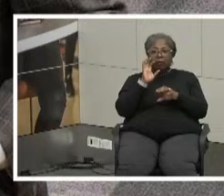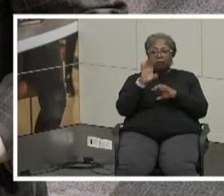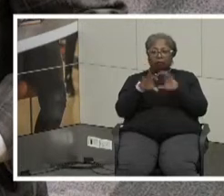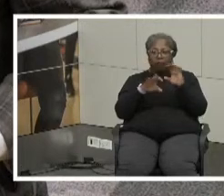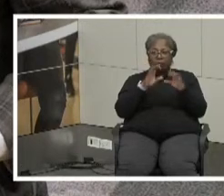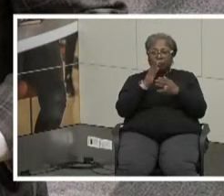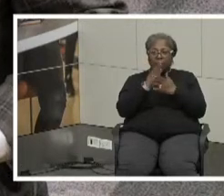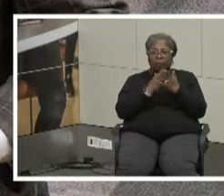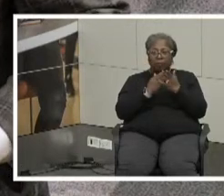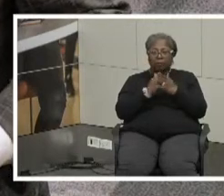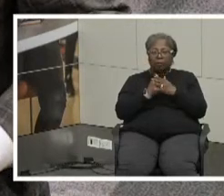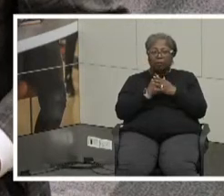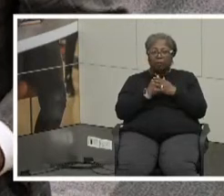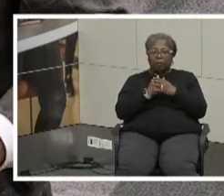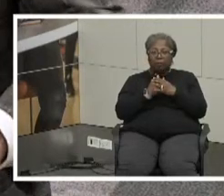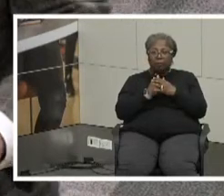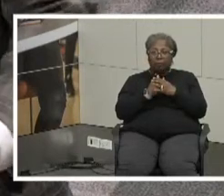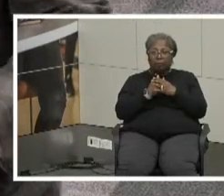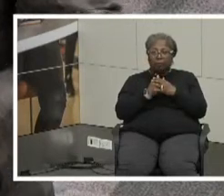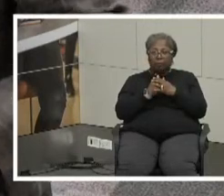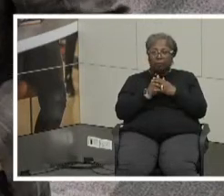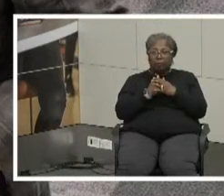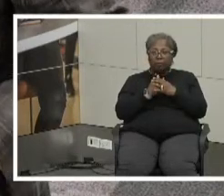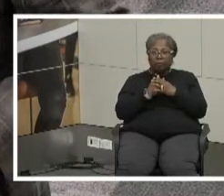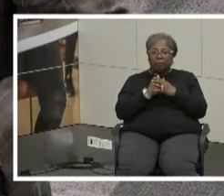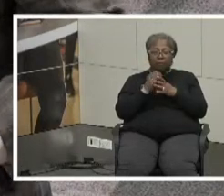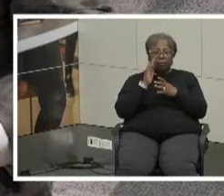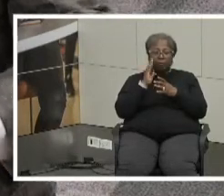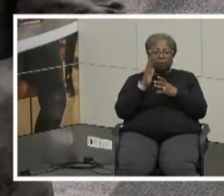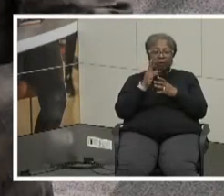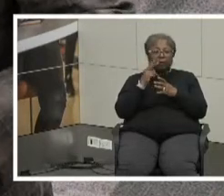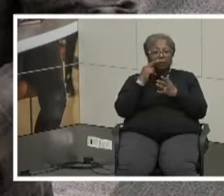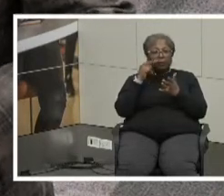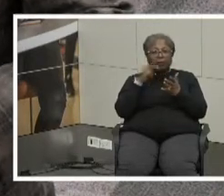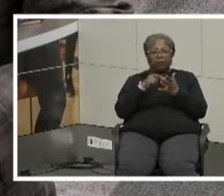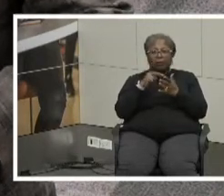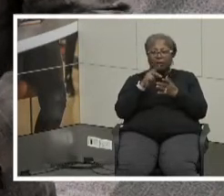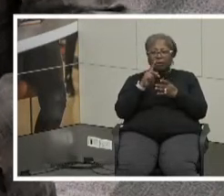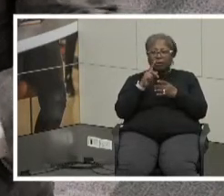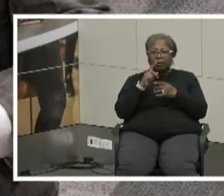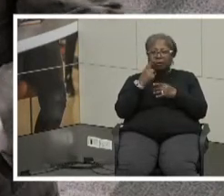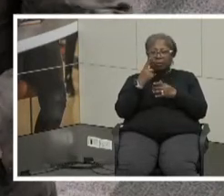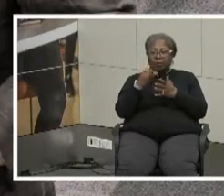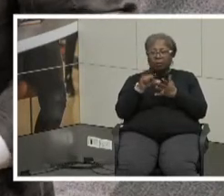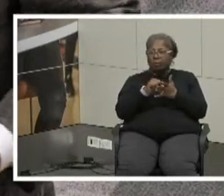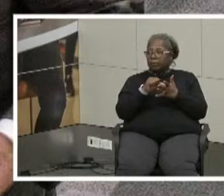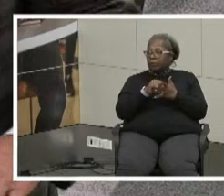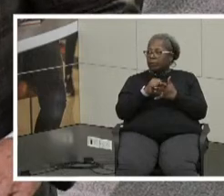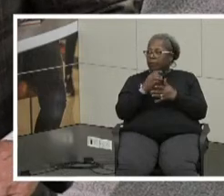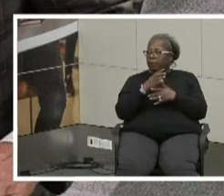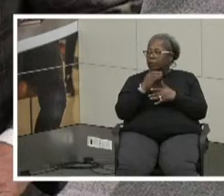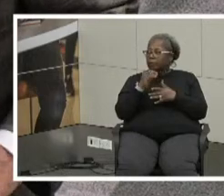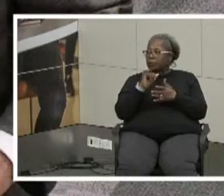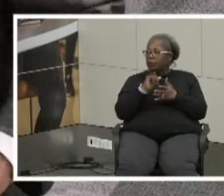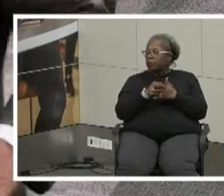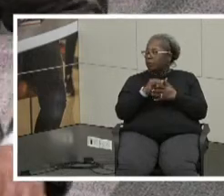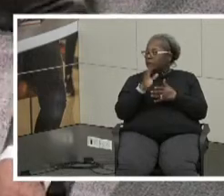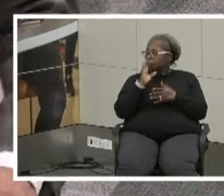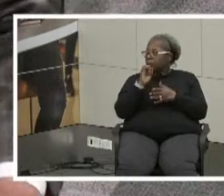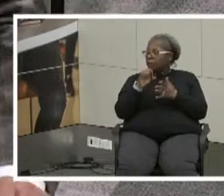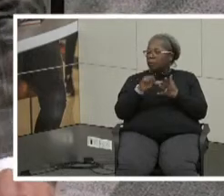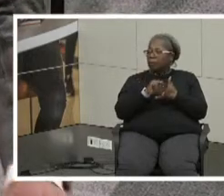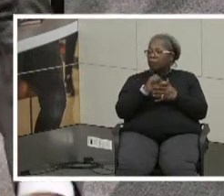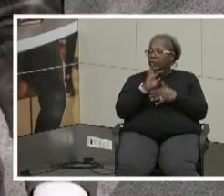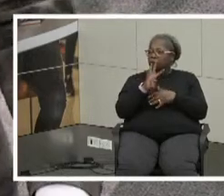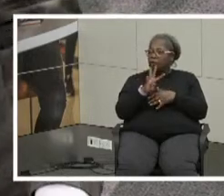reports I I would re take you to uh one page and that would be page